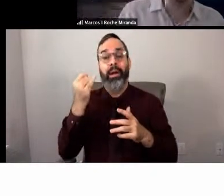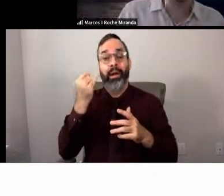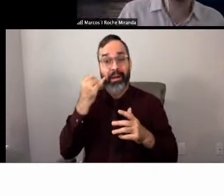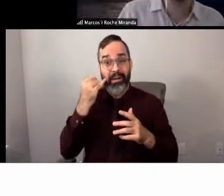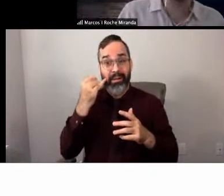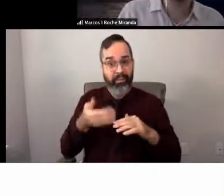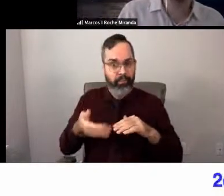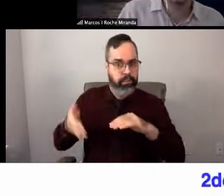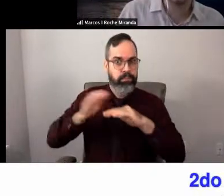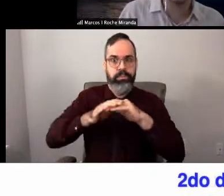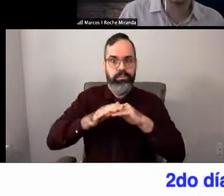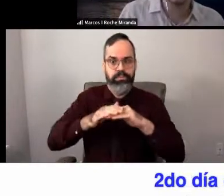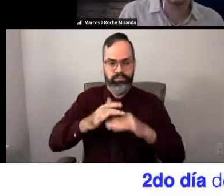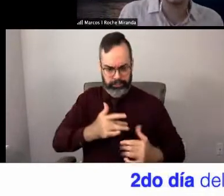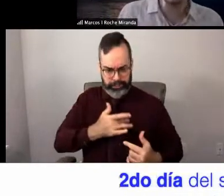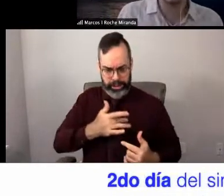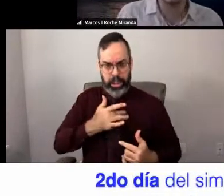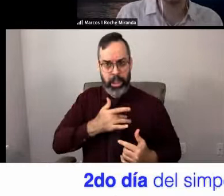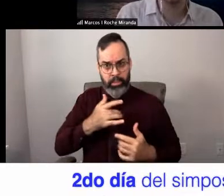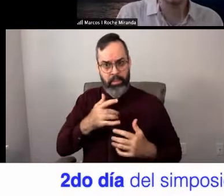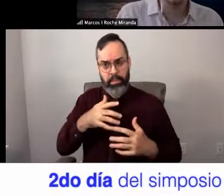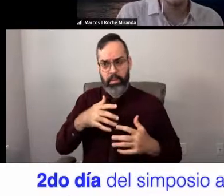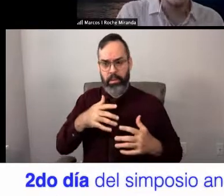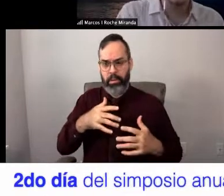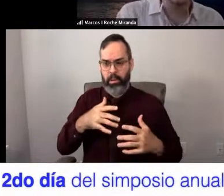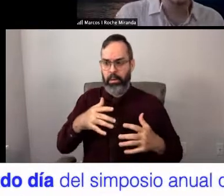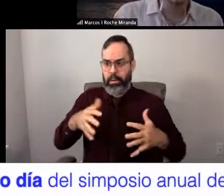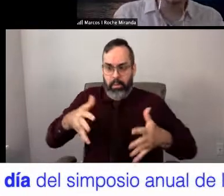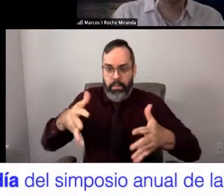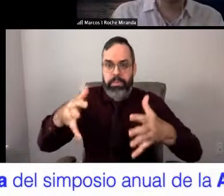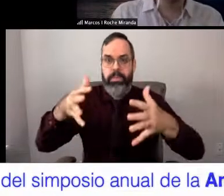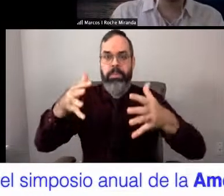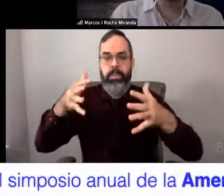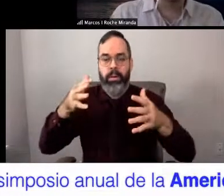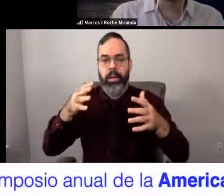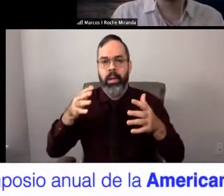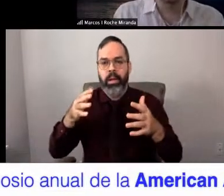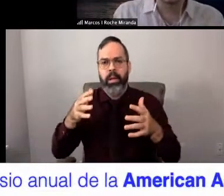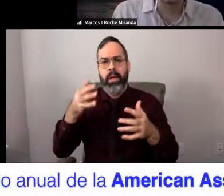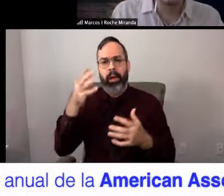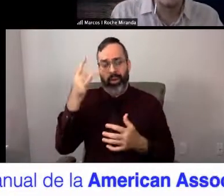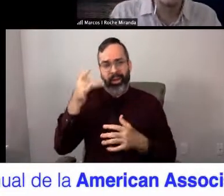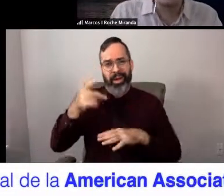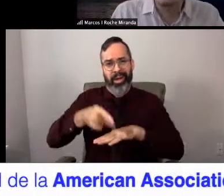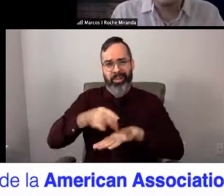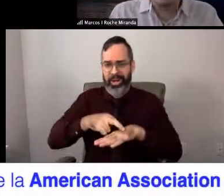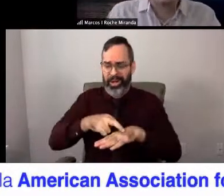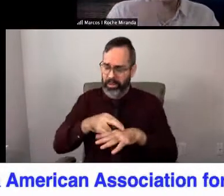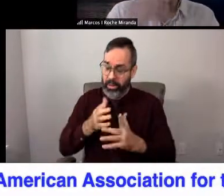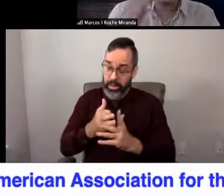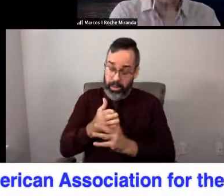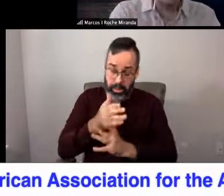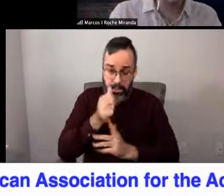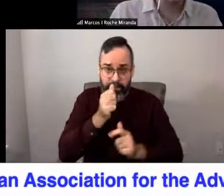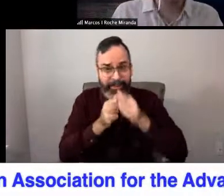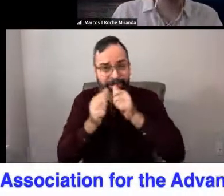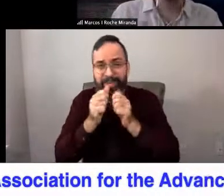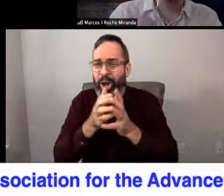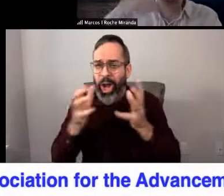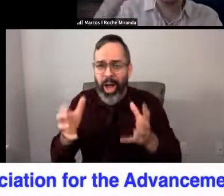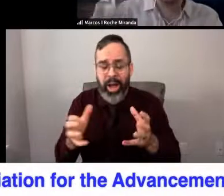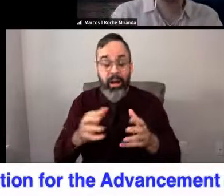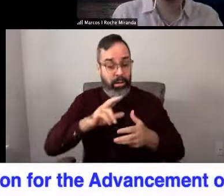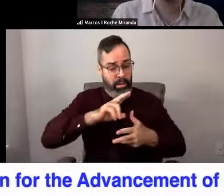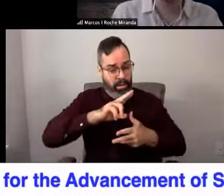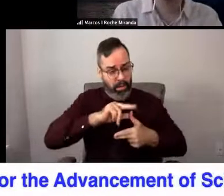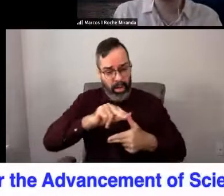the symptomatology of ataque de nervios, because Puerto Rico's been through a lot. It's not only the hurricanes and